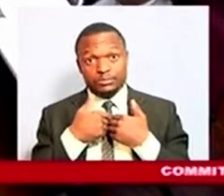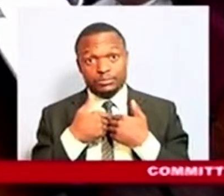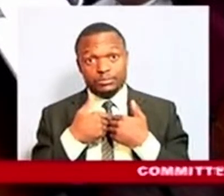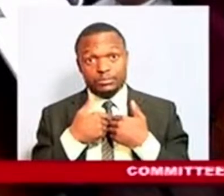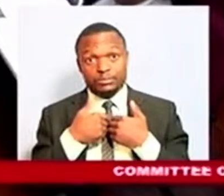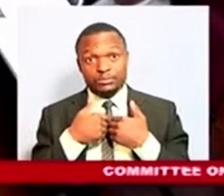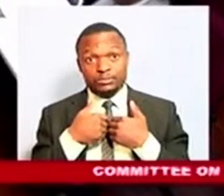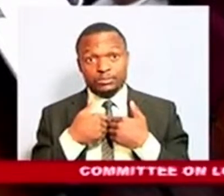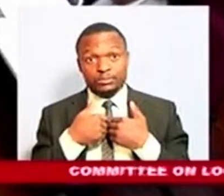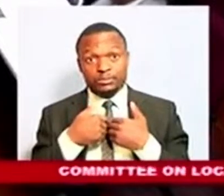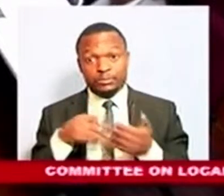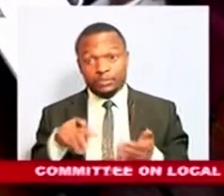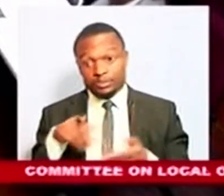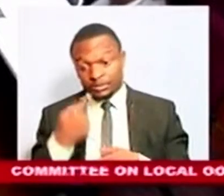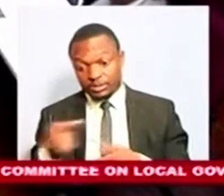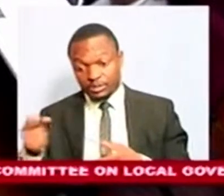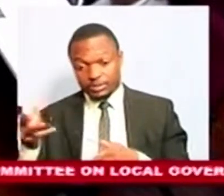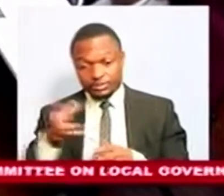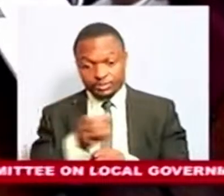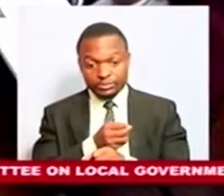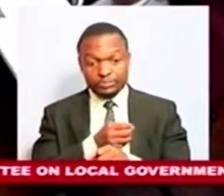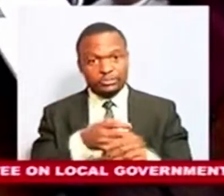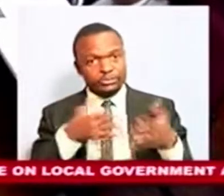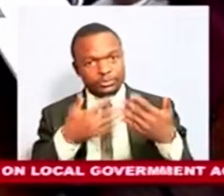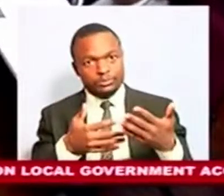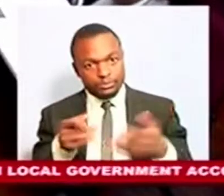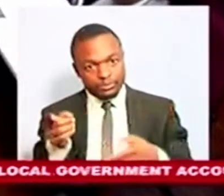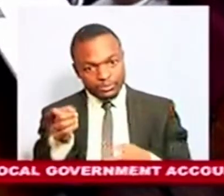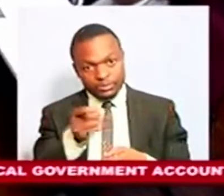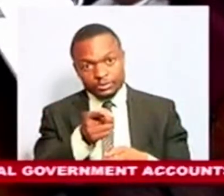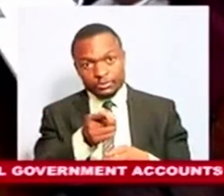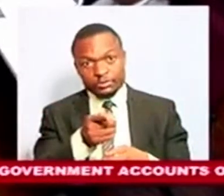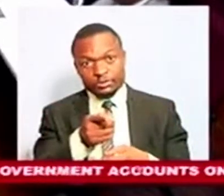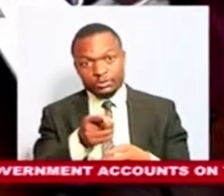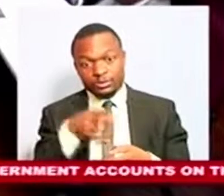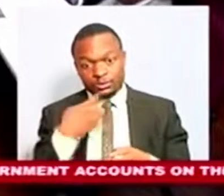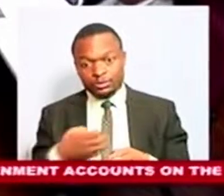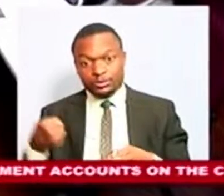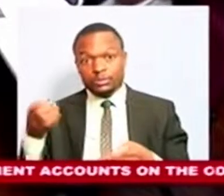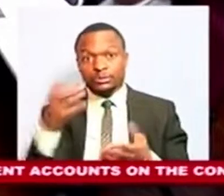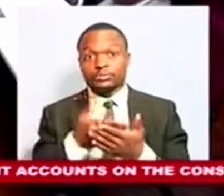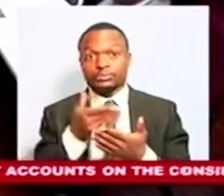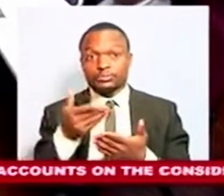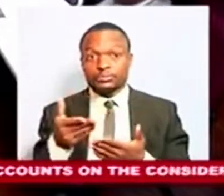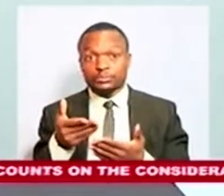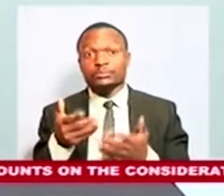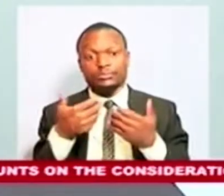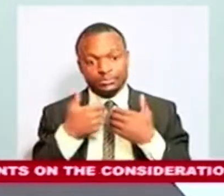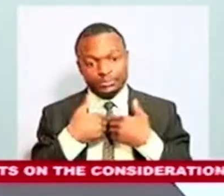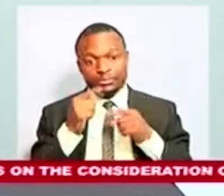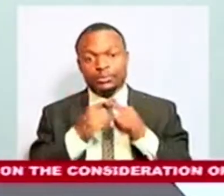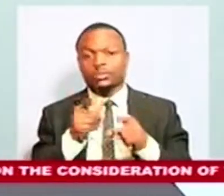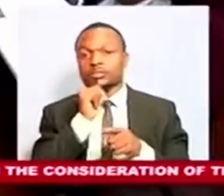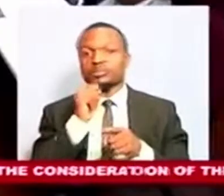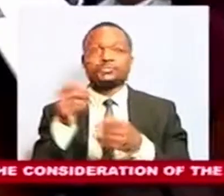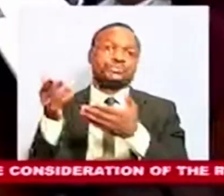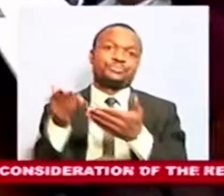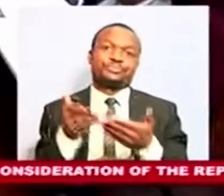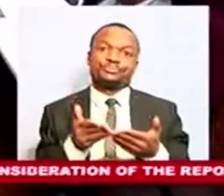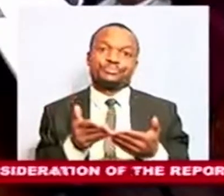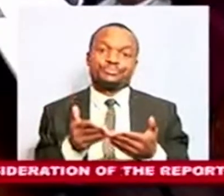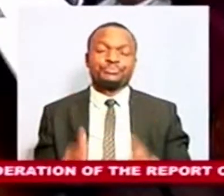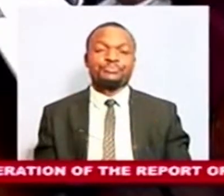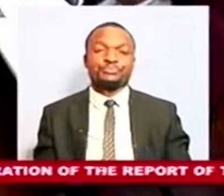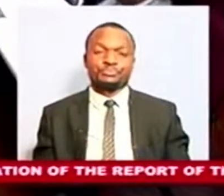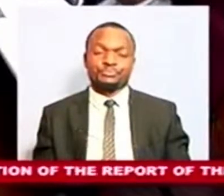goods received notes for those items that you purchased or any vouchers? We do have, but we didn't carry them.